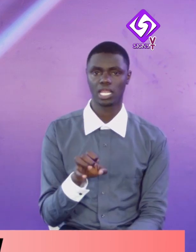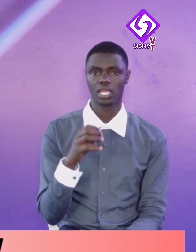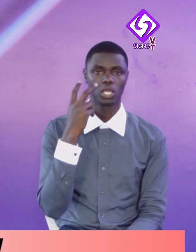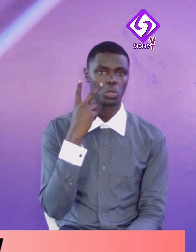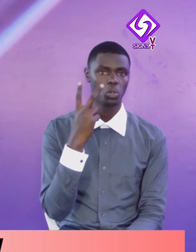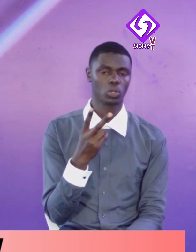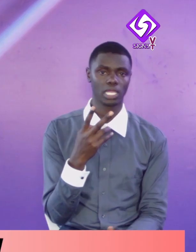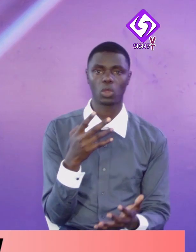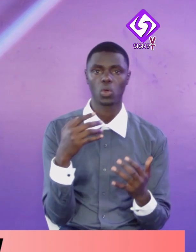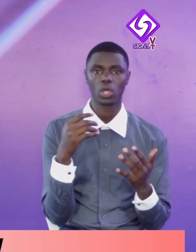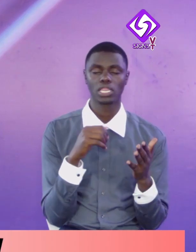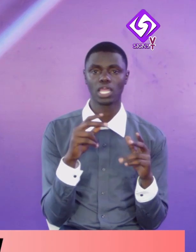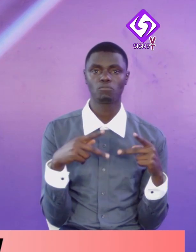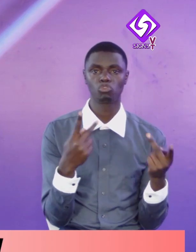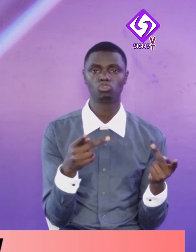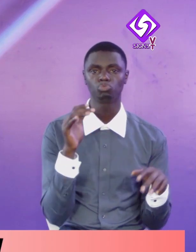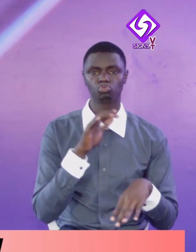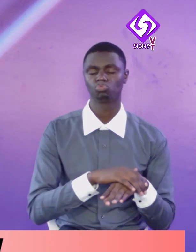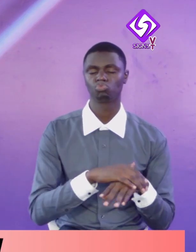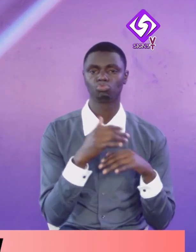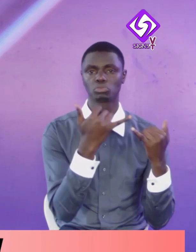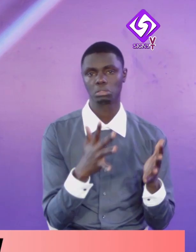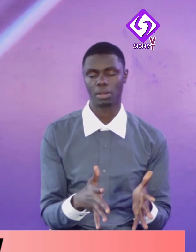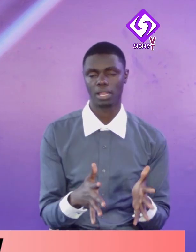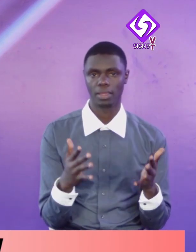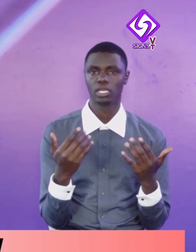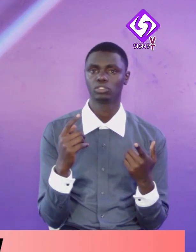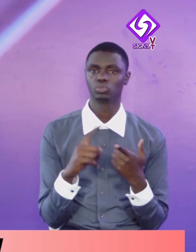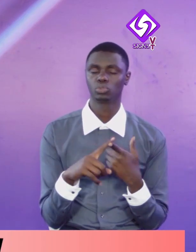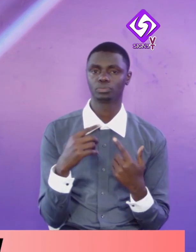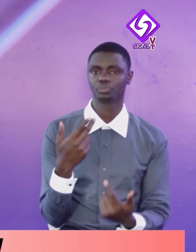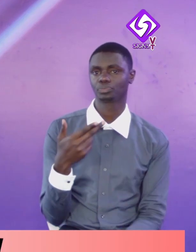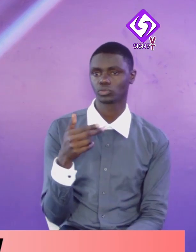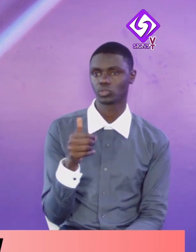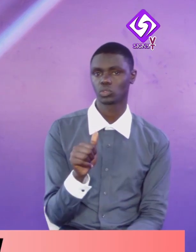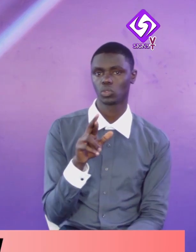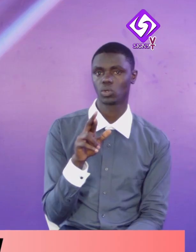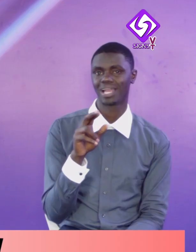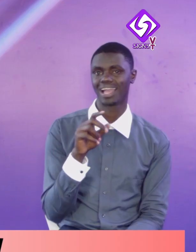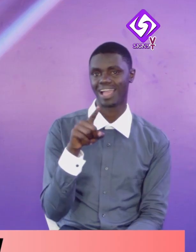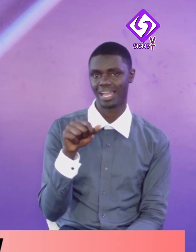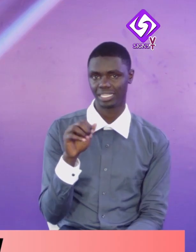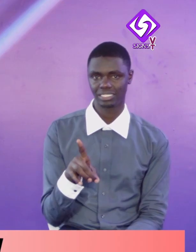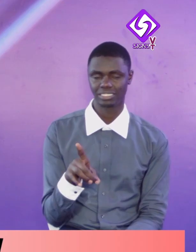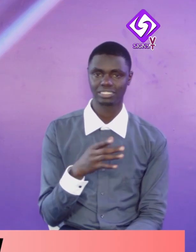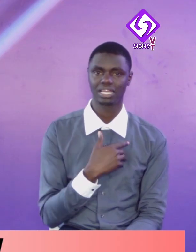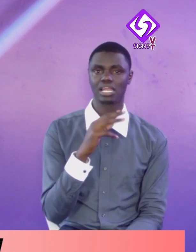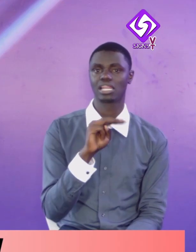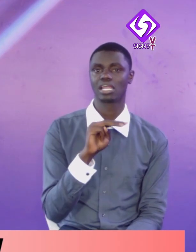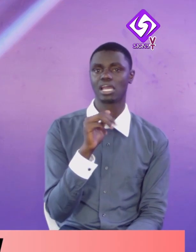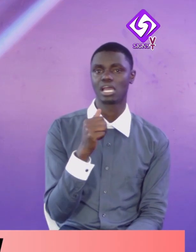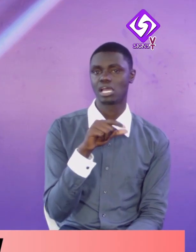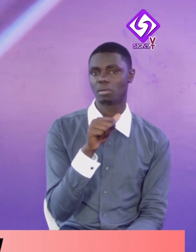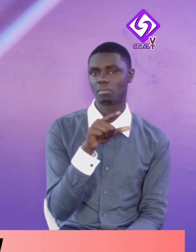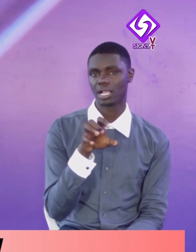they've produced some very good players. Hazard wamekuwa hapo. Gabriel Magalhaes of Arsenal. When